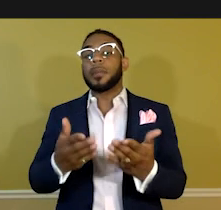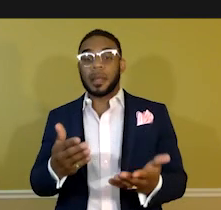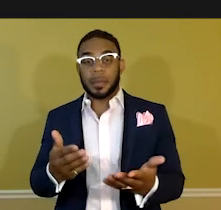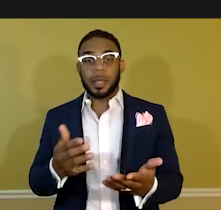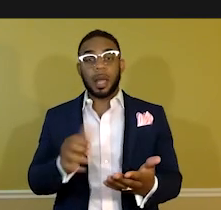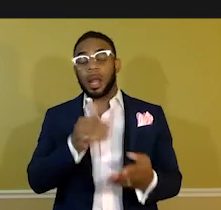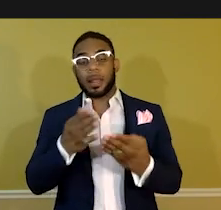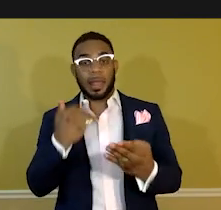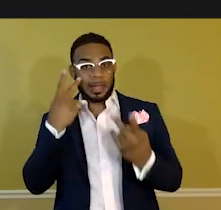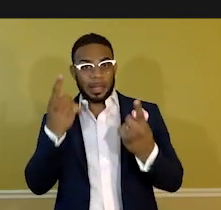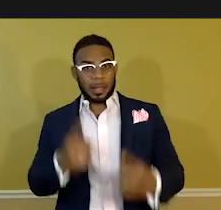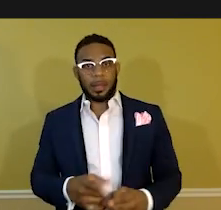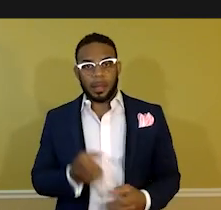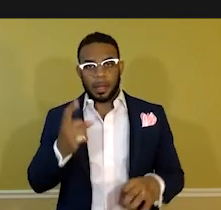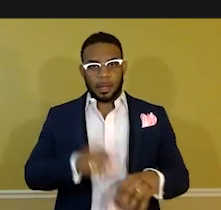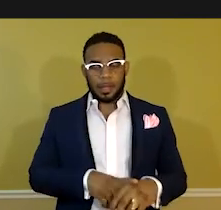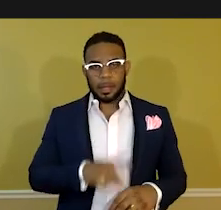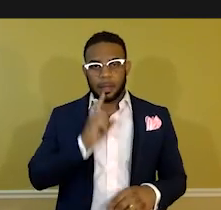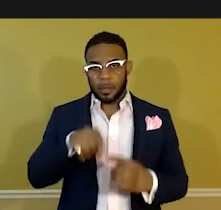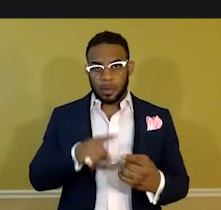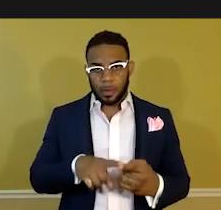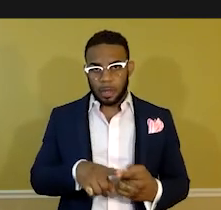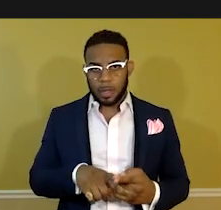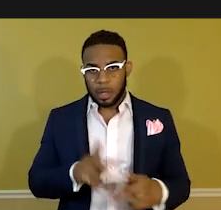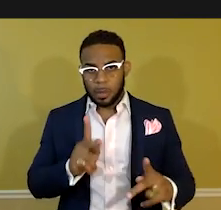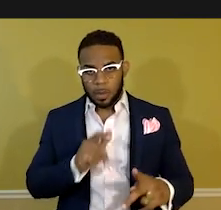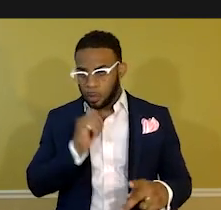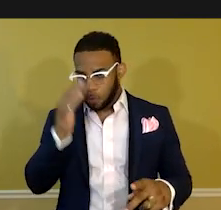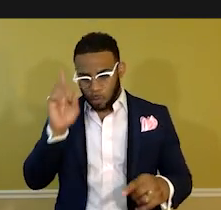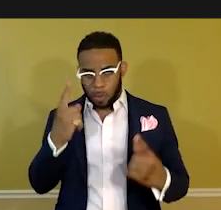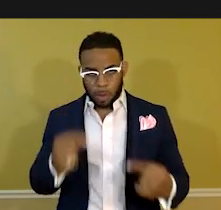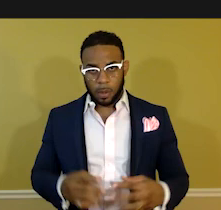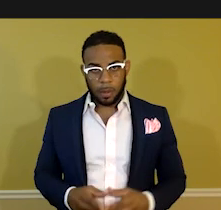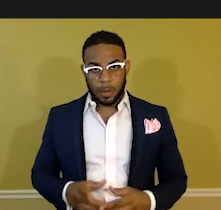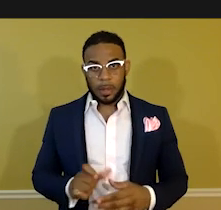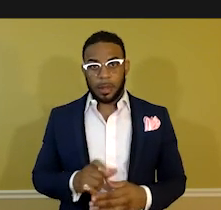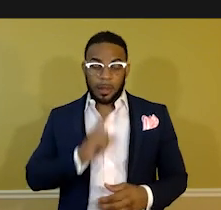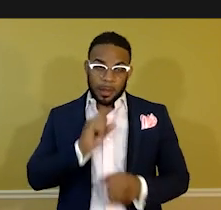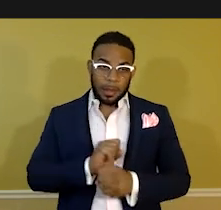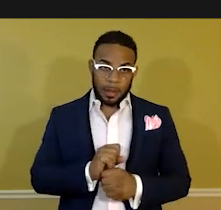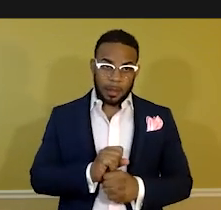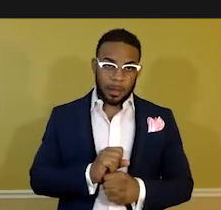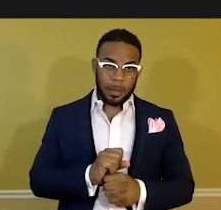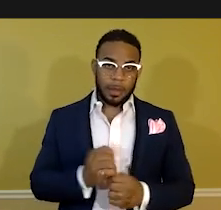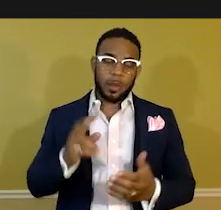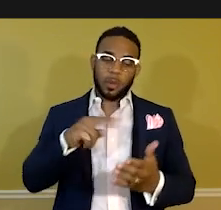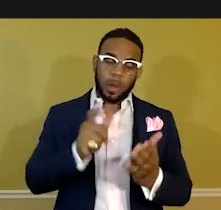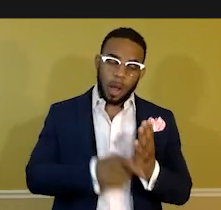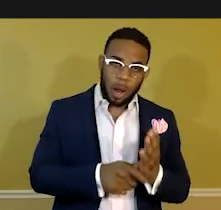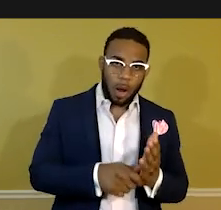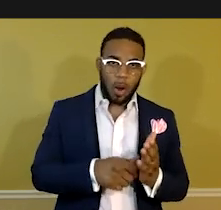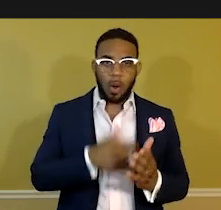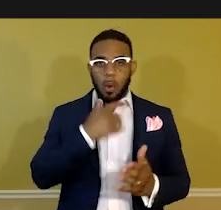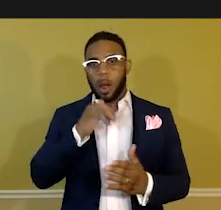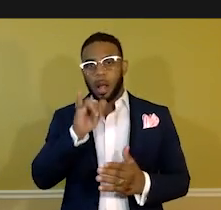you know, another thing that I see happen a lot of times is when, you know, people don't know where to go. They end up, you know, maybe reading articles or watching YouTube